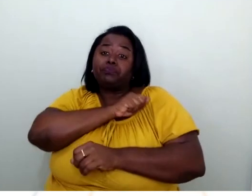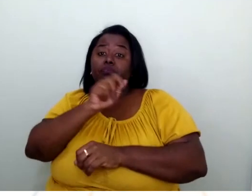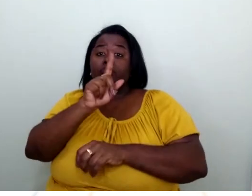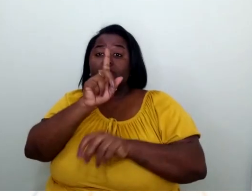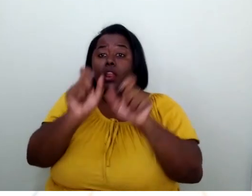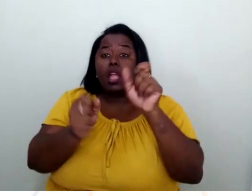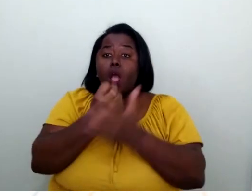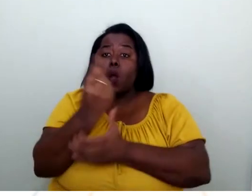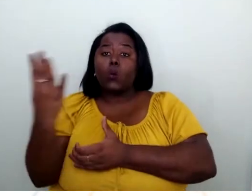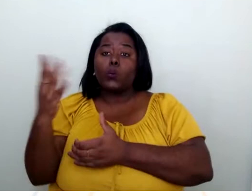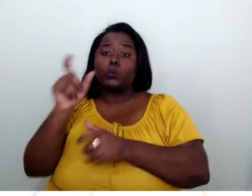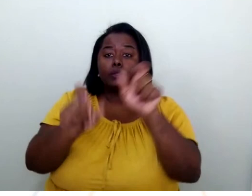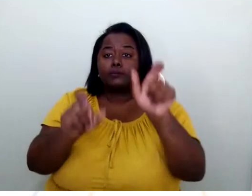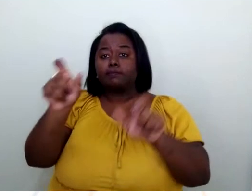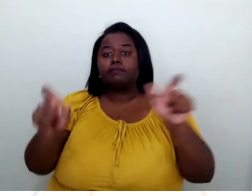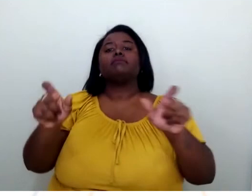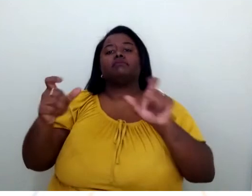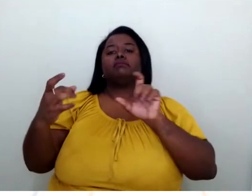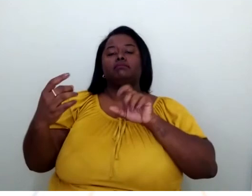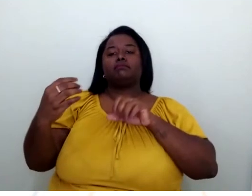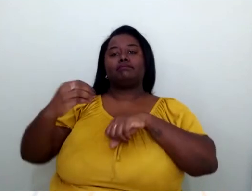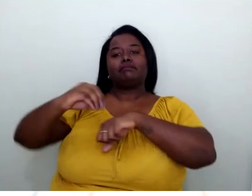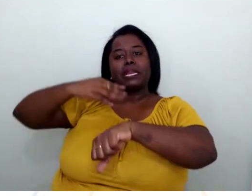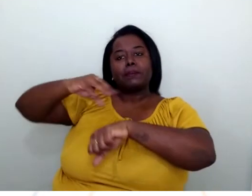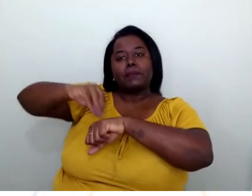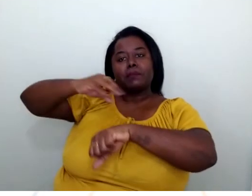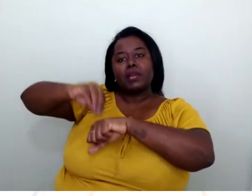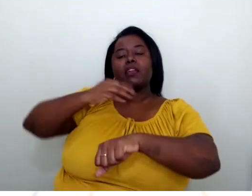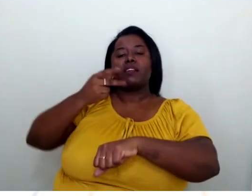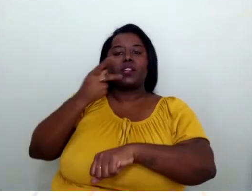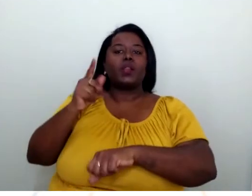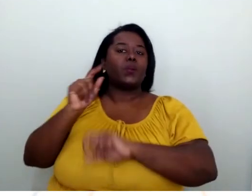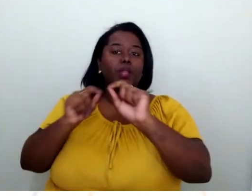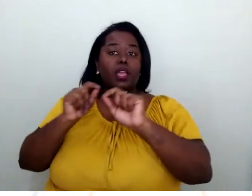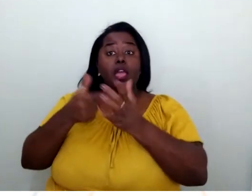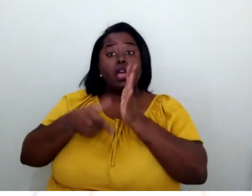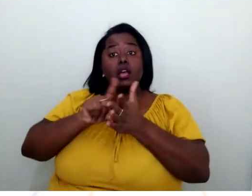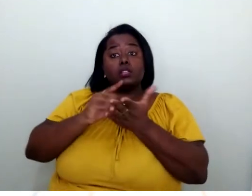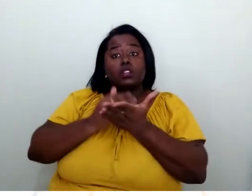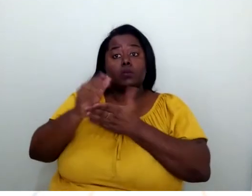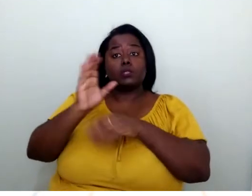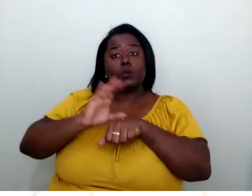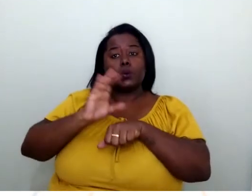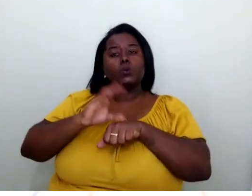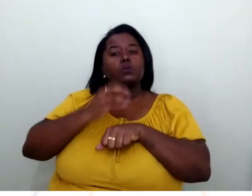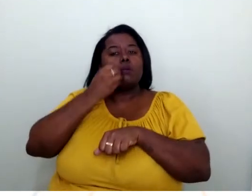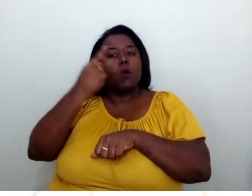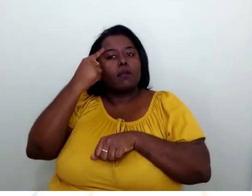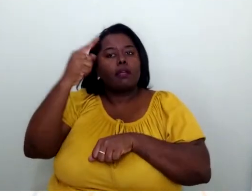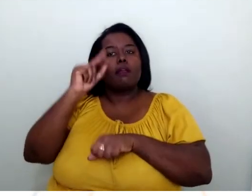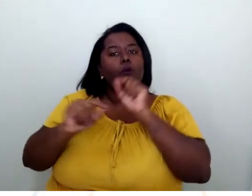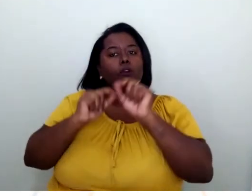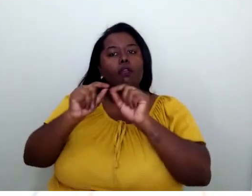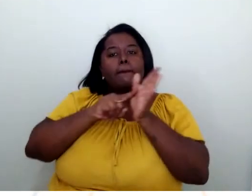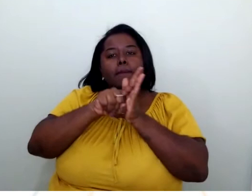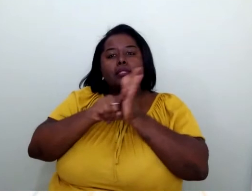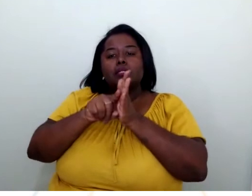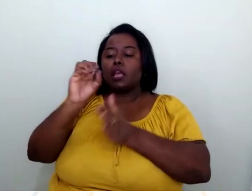confidence in able to do. And the one nice thing, though, is that as they went through the course, they felt a little more